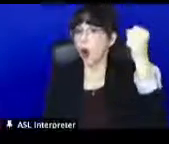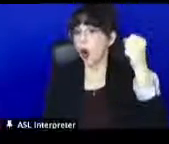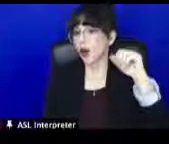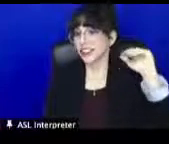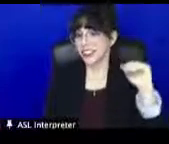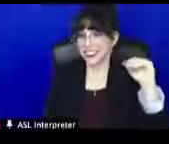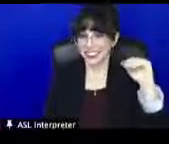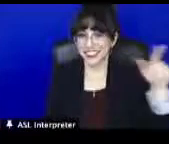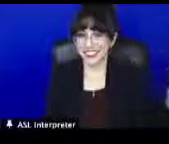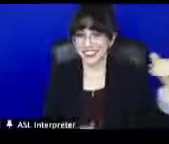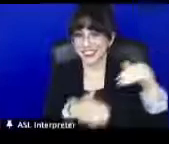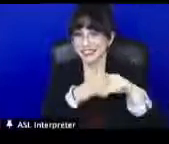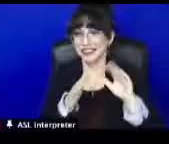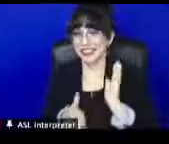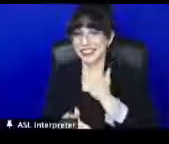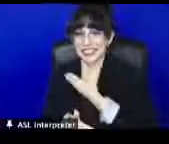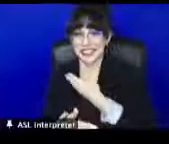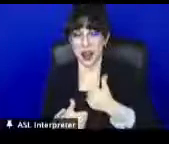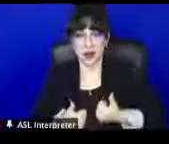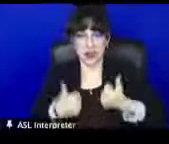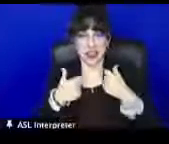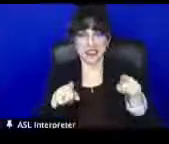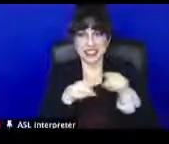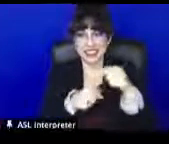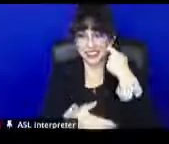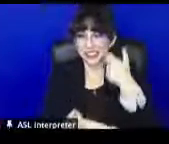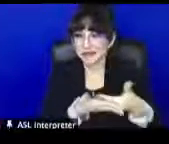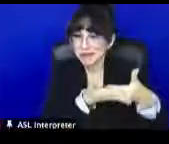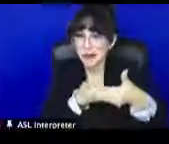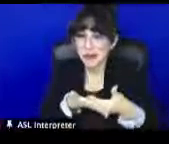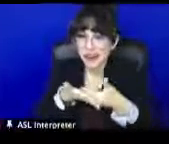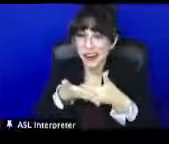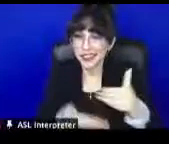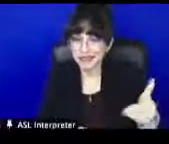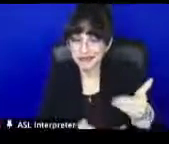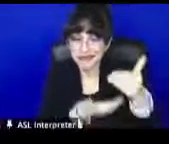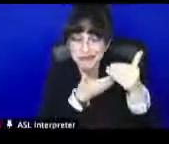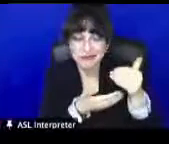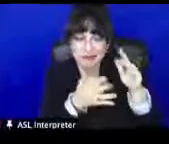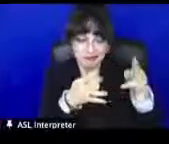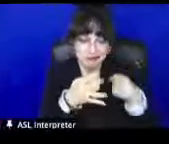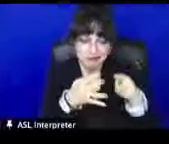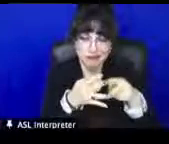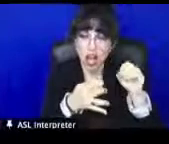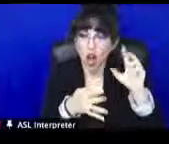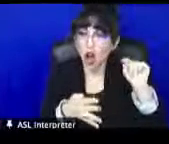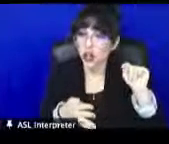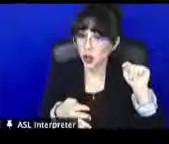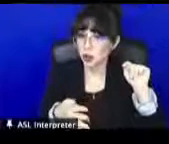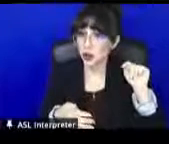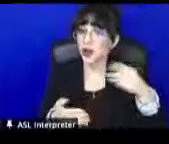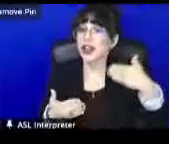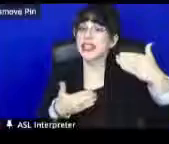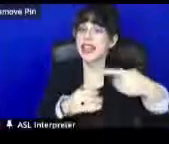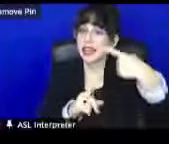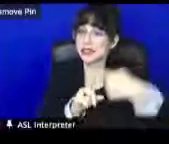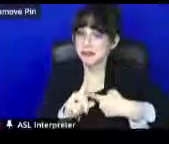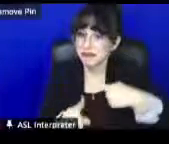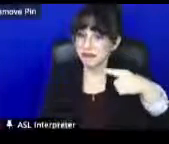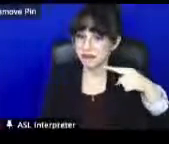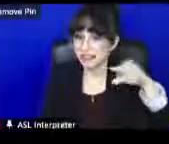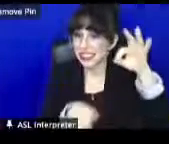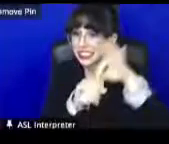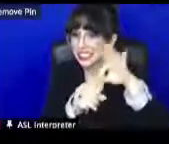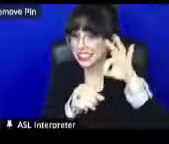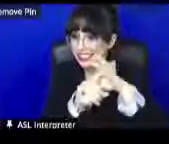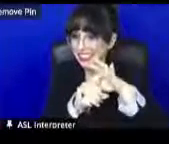newborn mid-October. And then in November, there were the elections. So we went to our local